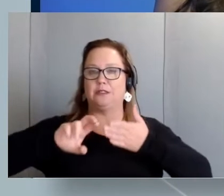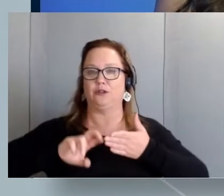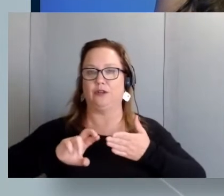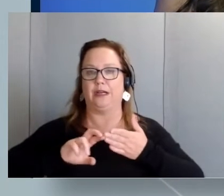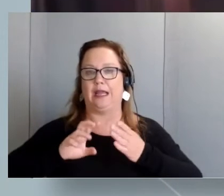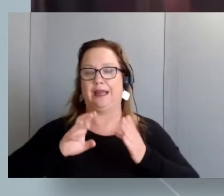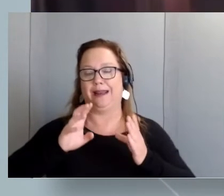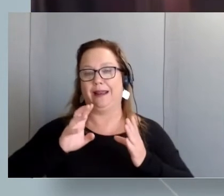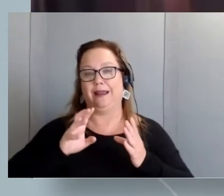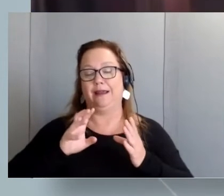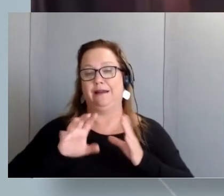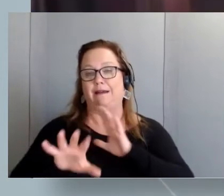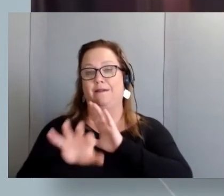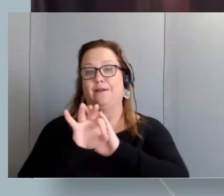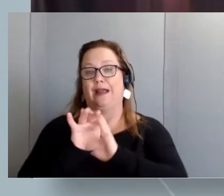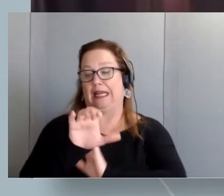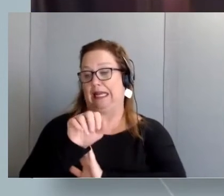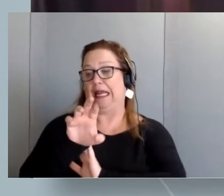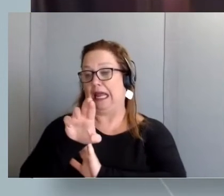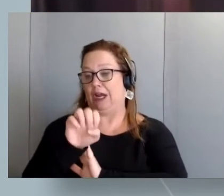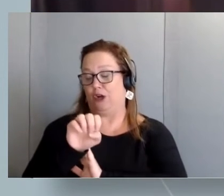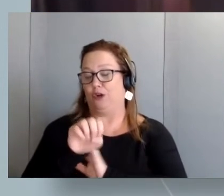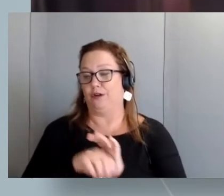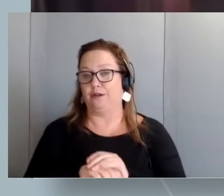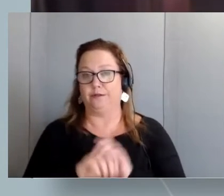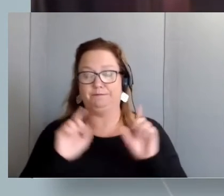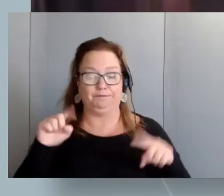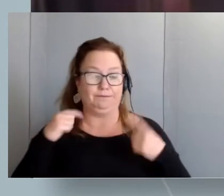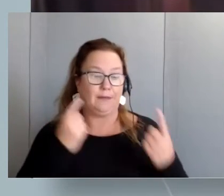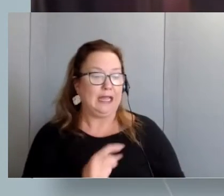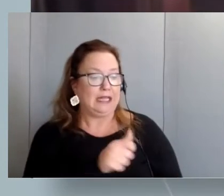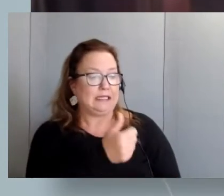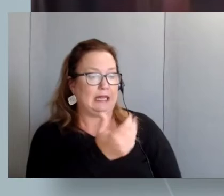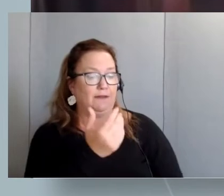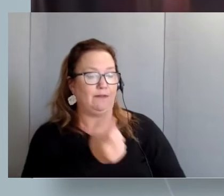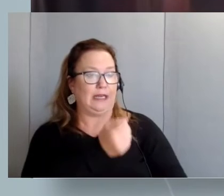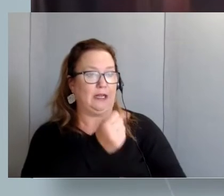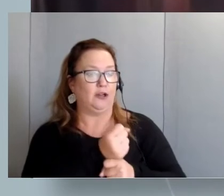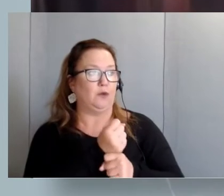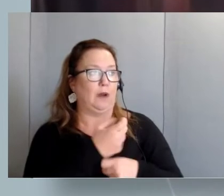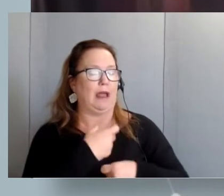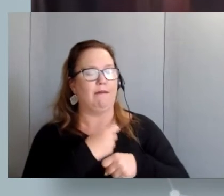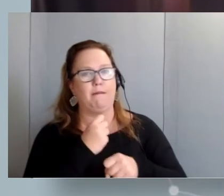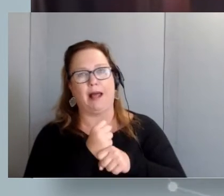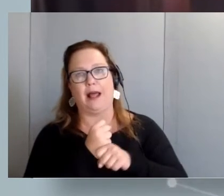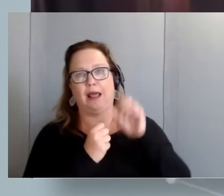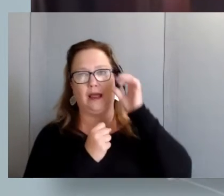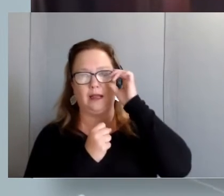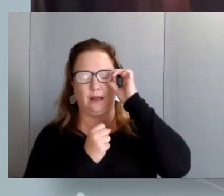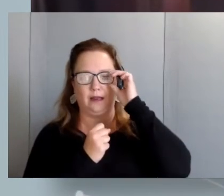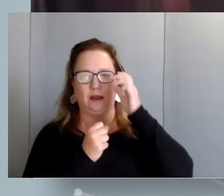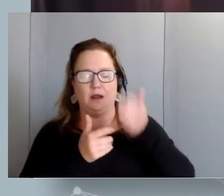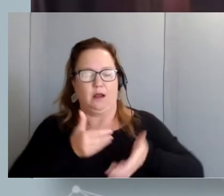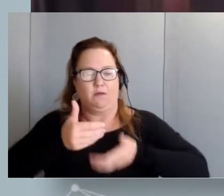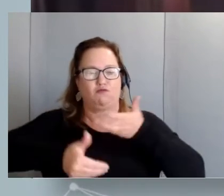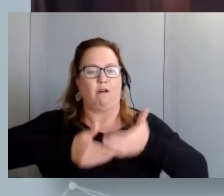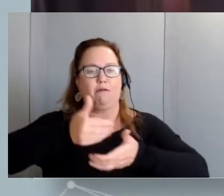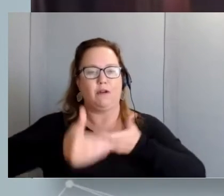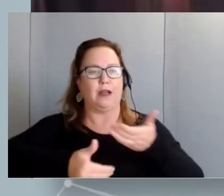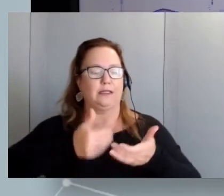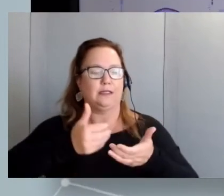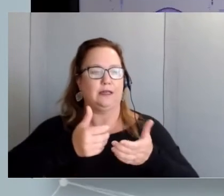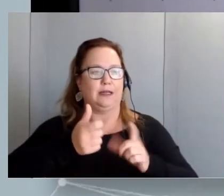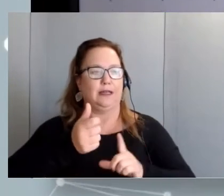innovations in care? Over the course of the last 10 to 15 years, we have made progress in terms of